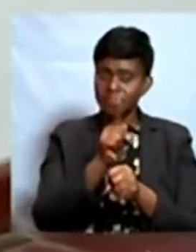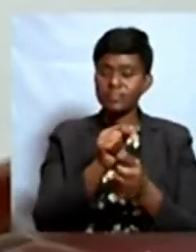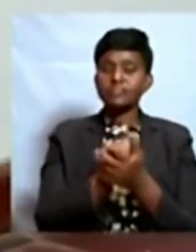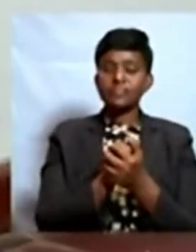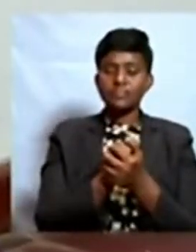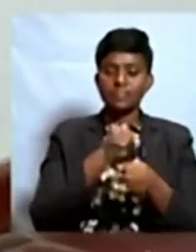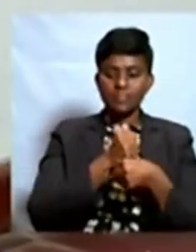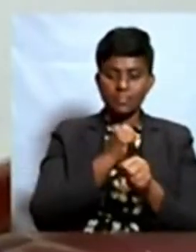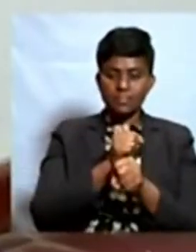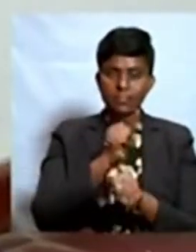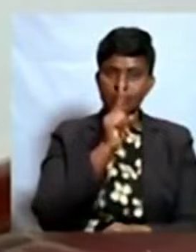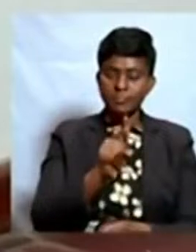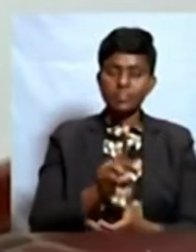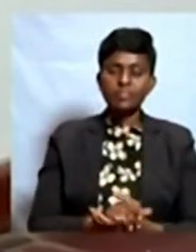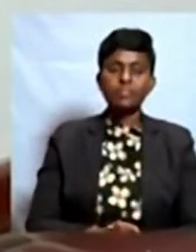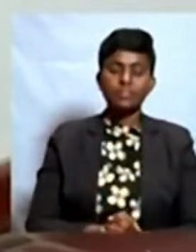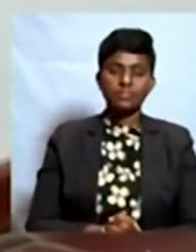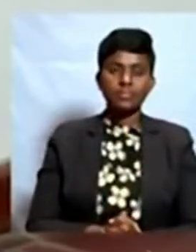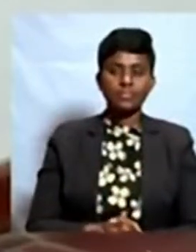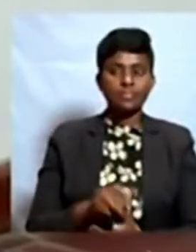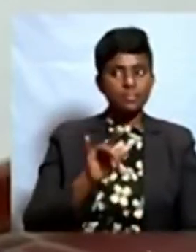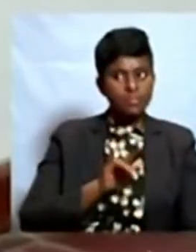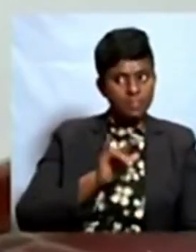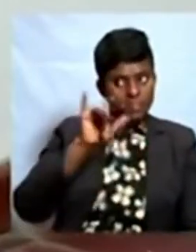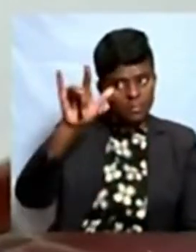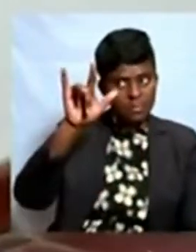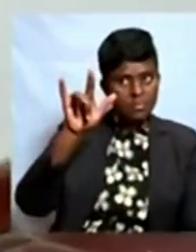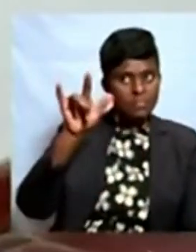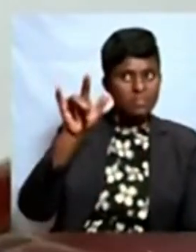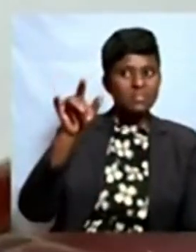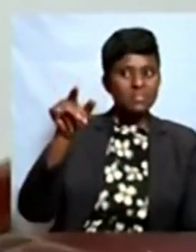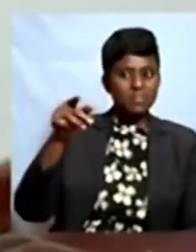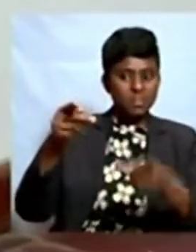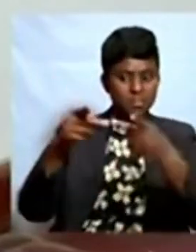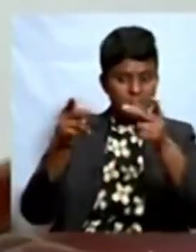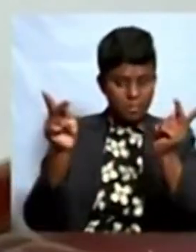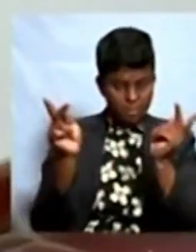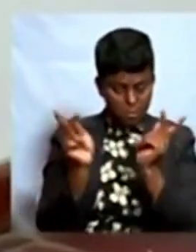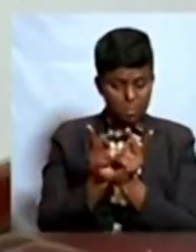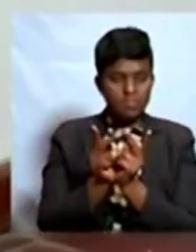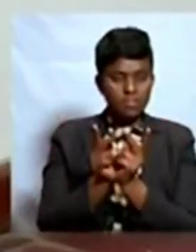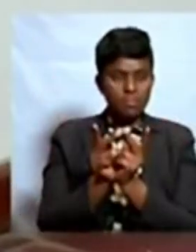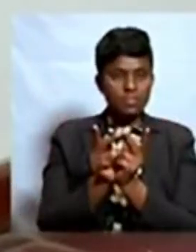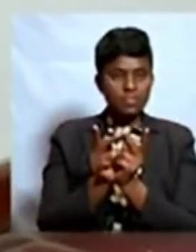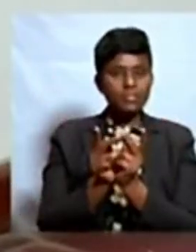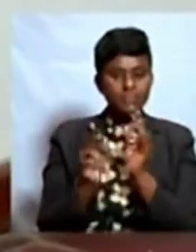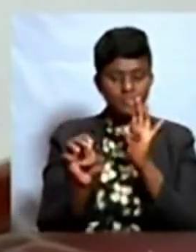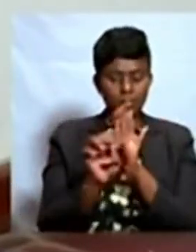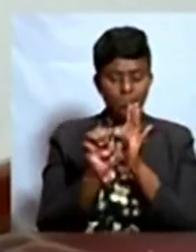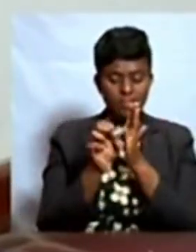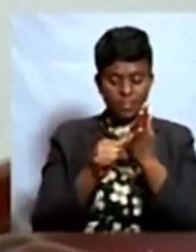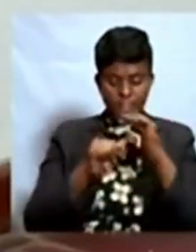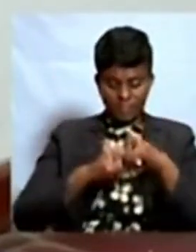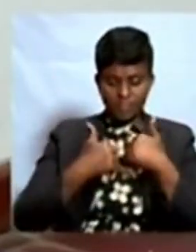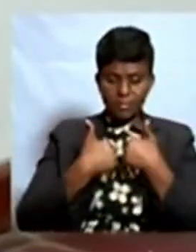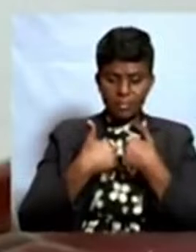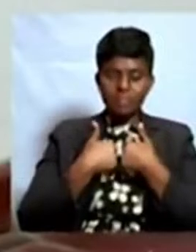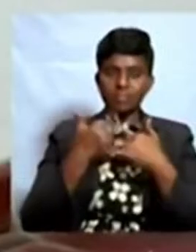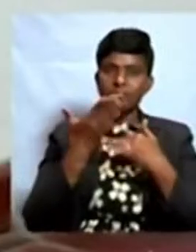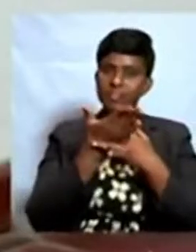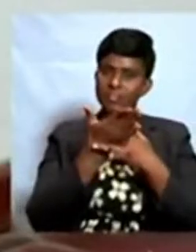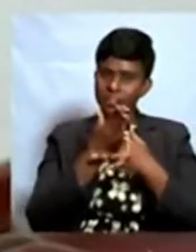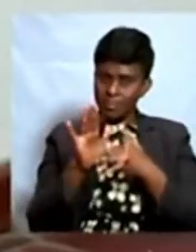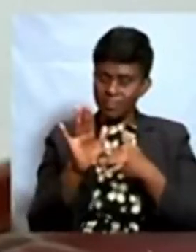that the airspace that we have, that we share, in